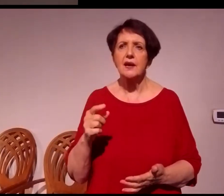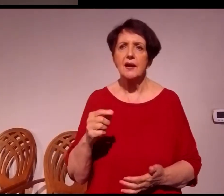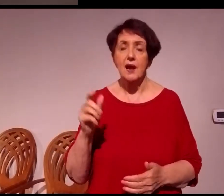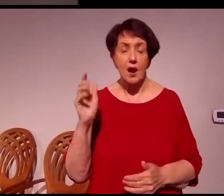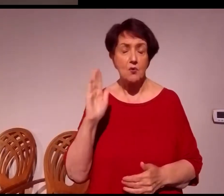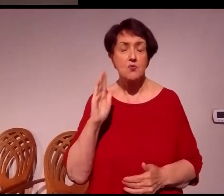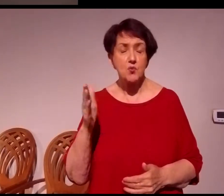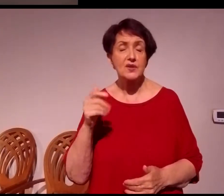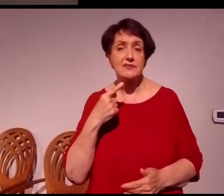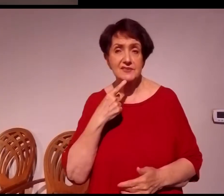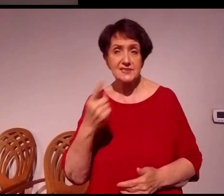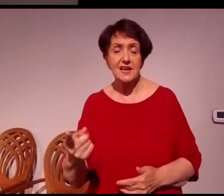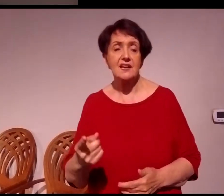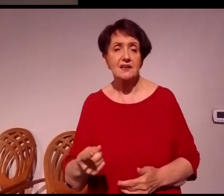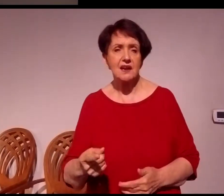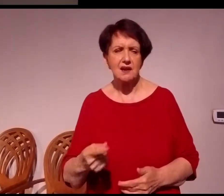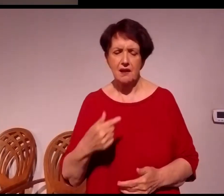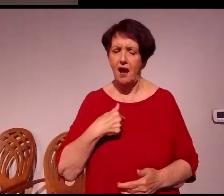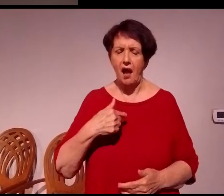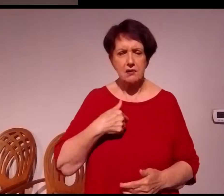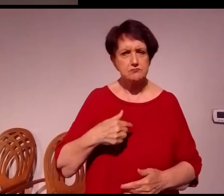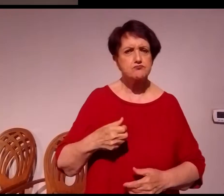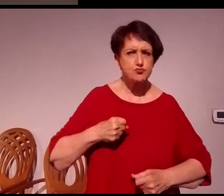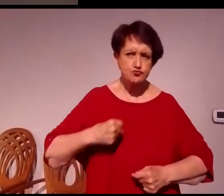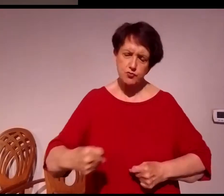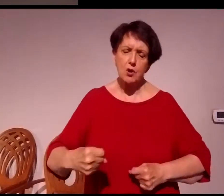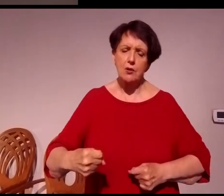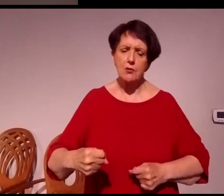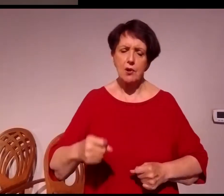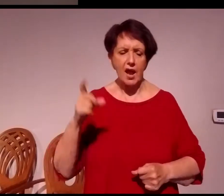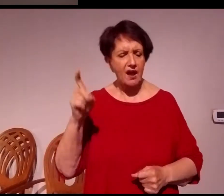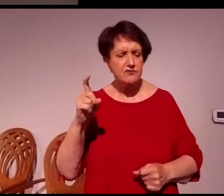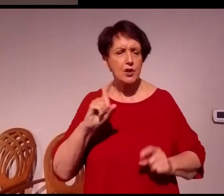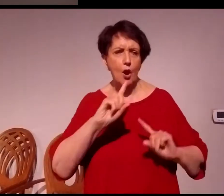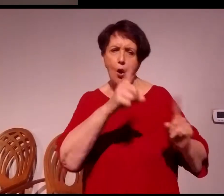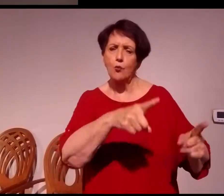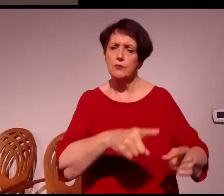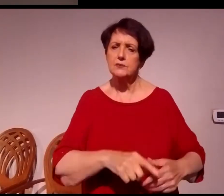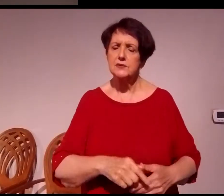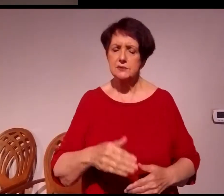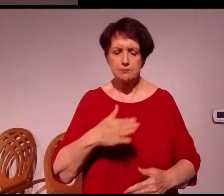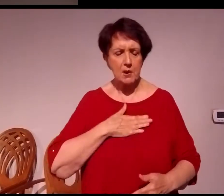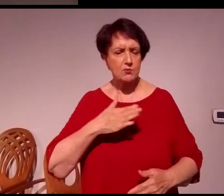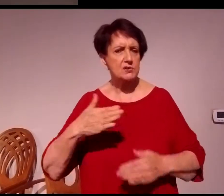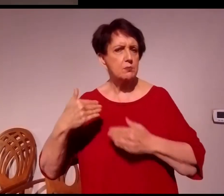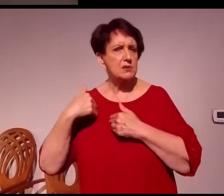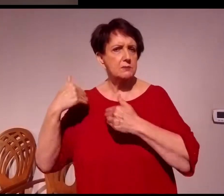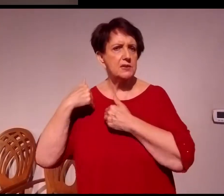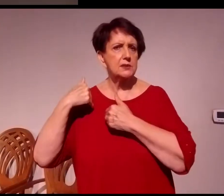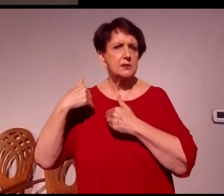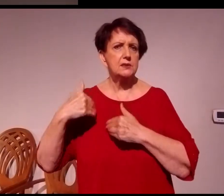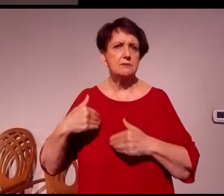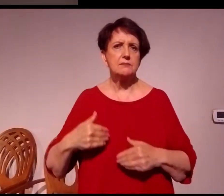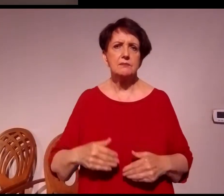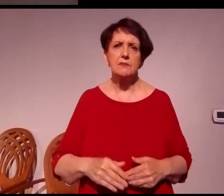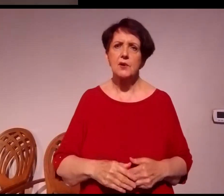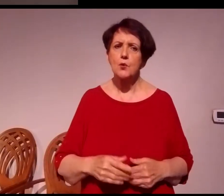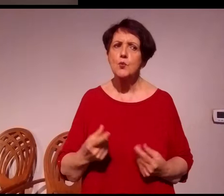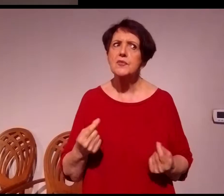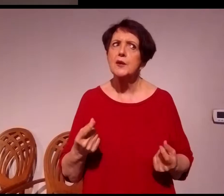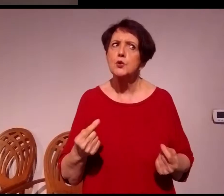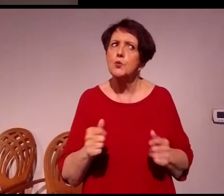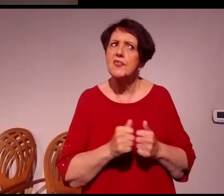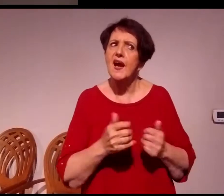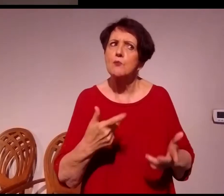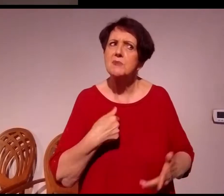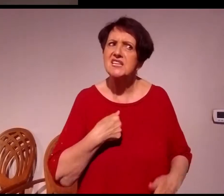said, well, I can suck it up. I got to go. It's my responsibility. It's my obligation. What will they do without